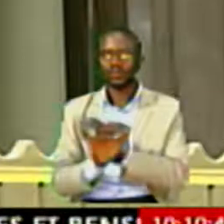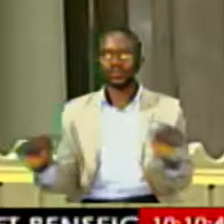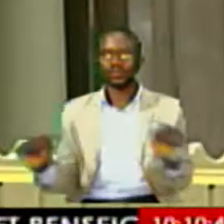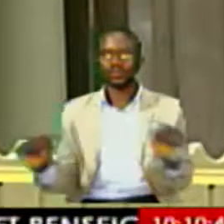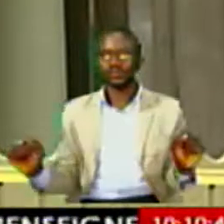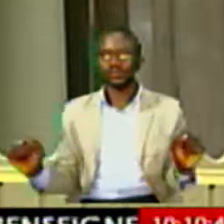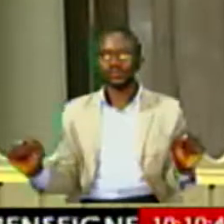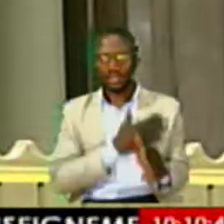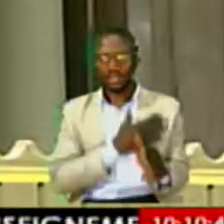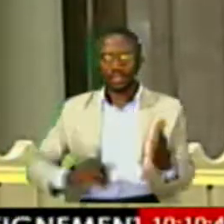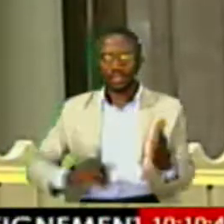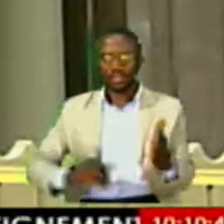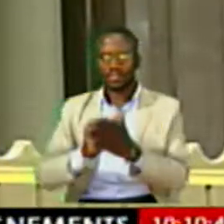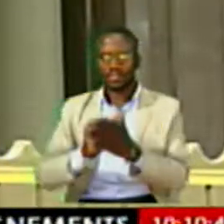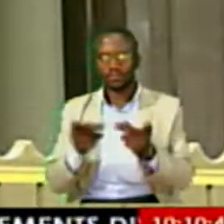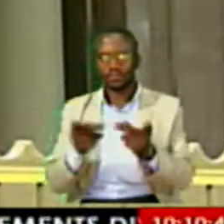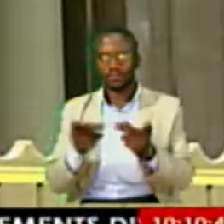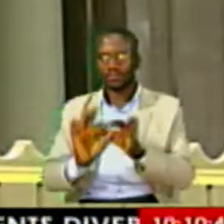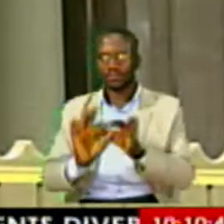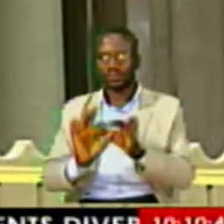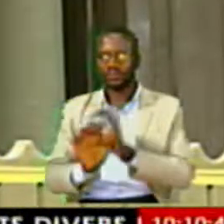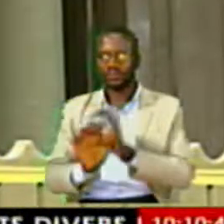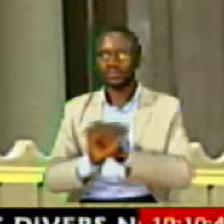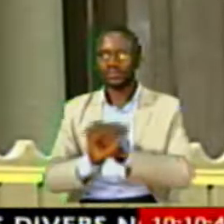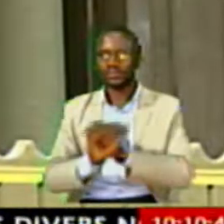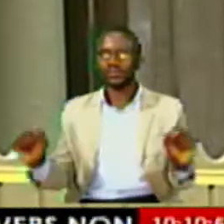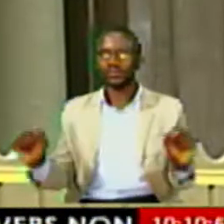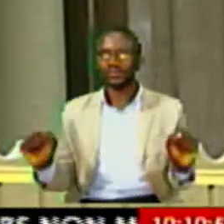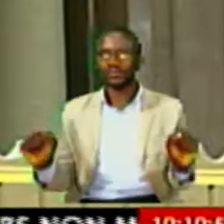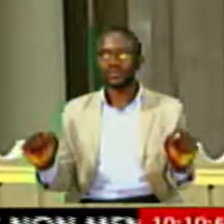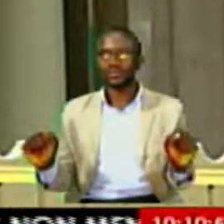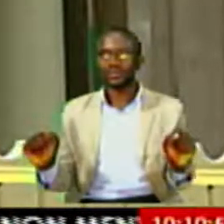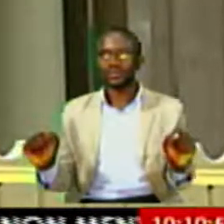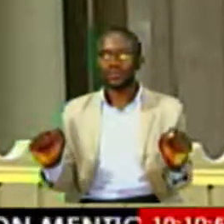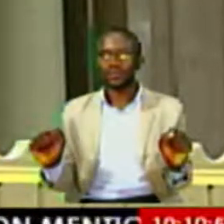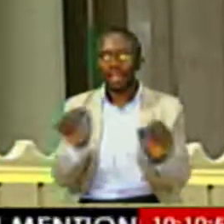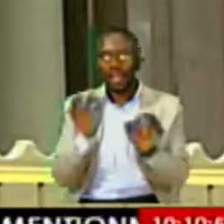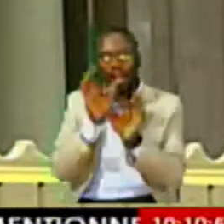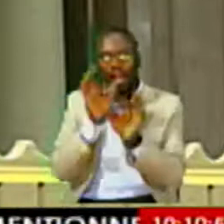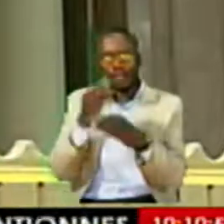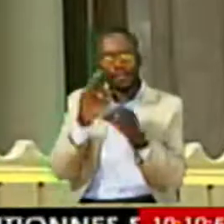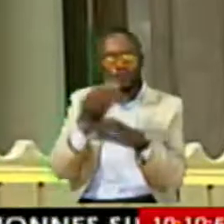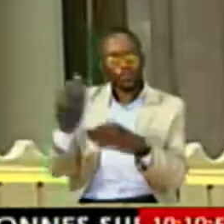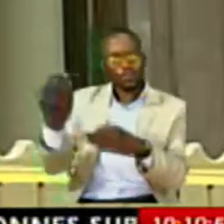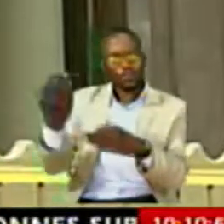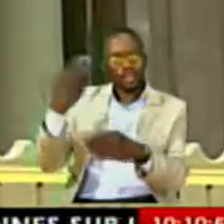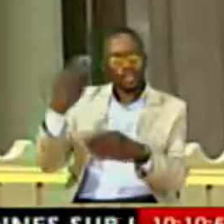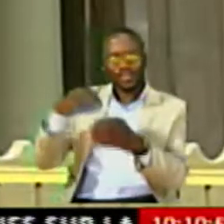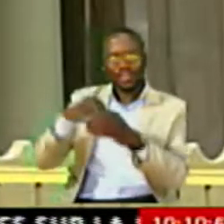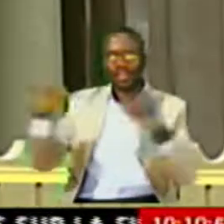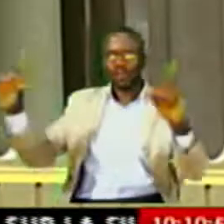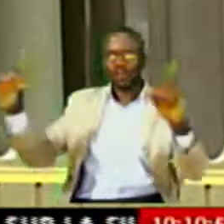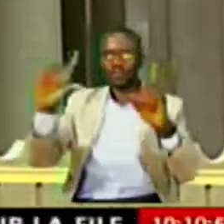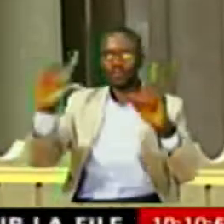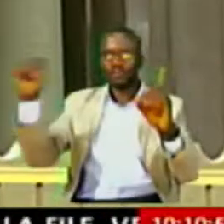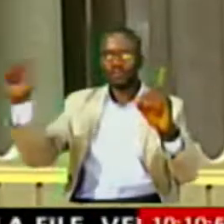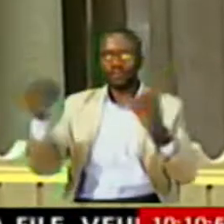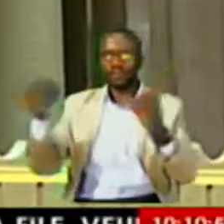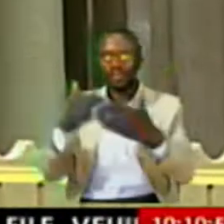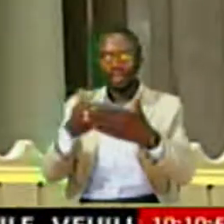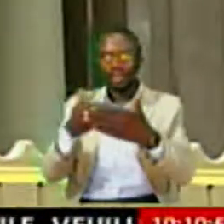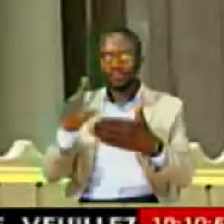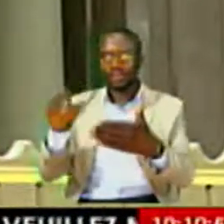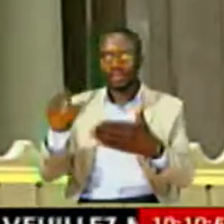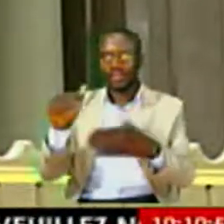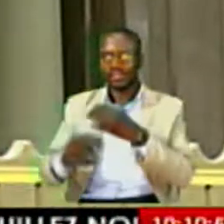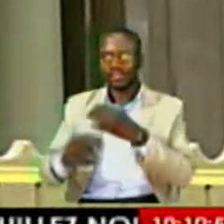ce plan du salut, and that plan of salvation, il avait conçu ça en lui-même. He made it in himself avant la fondation